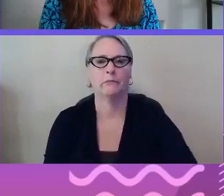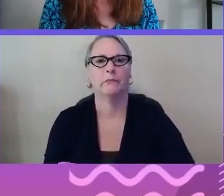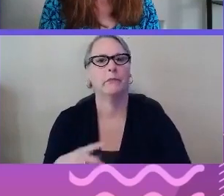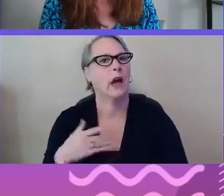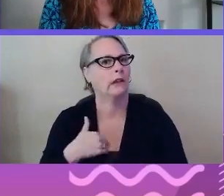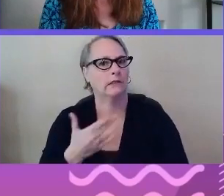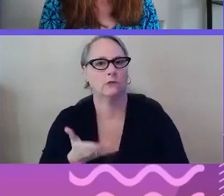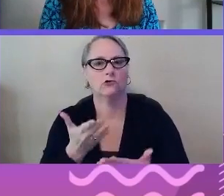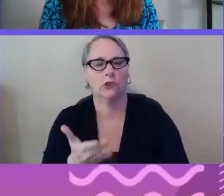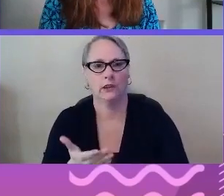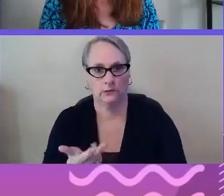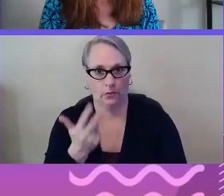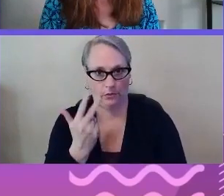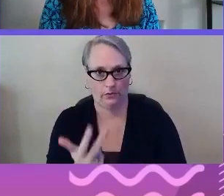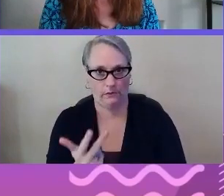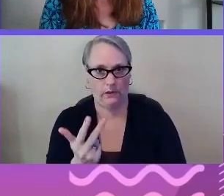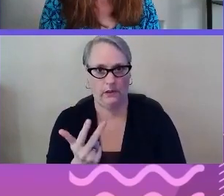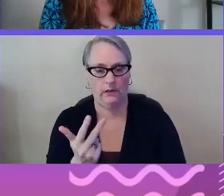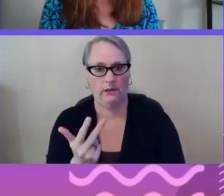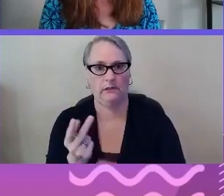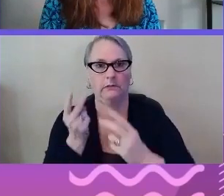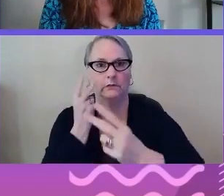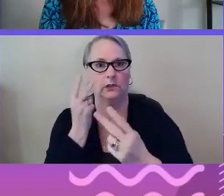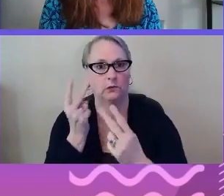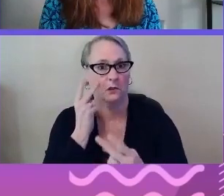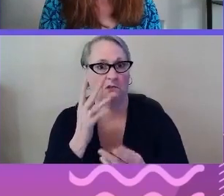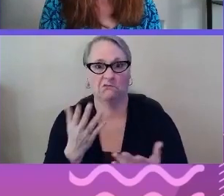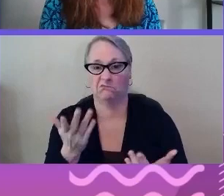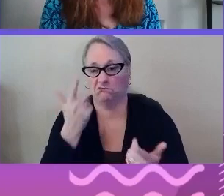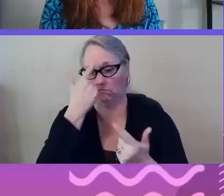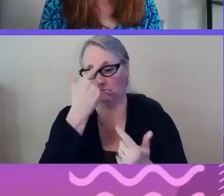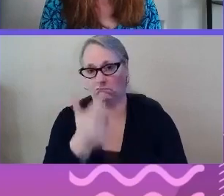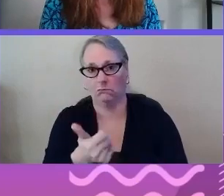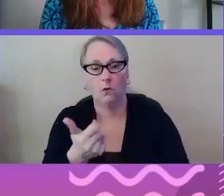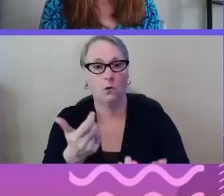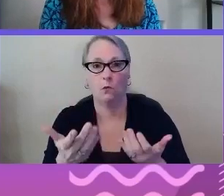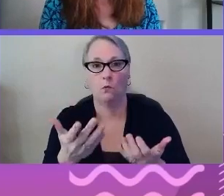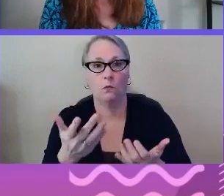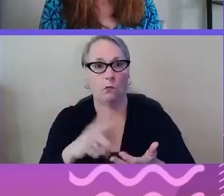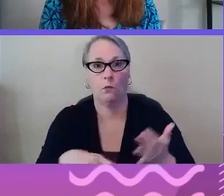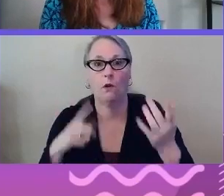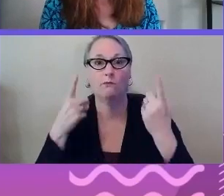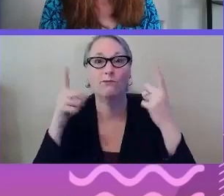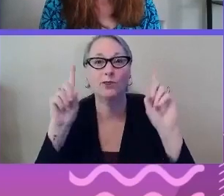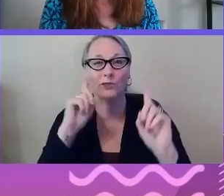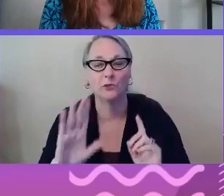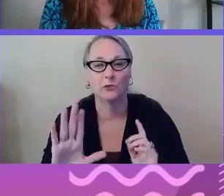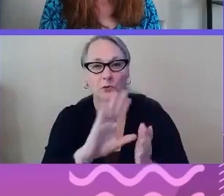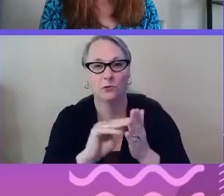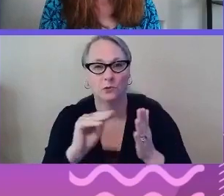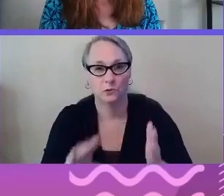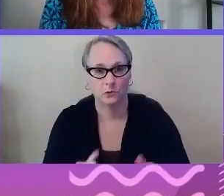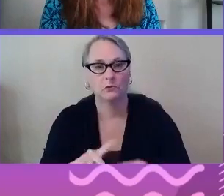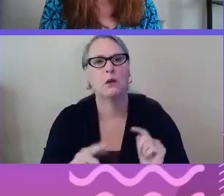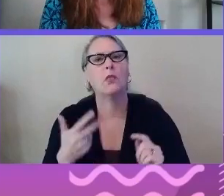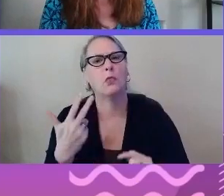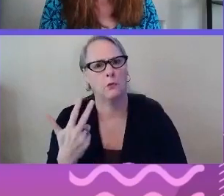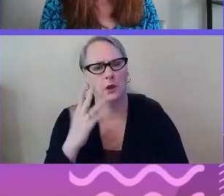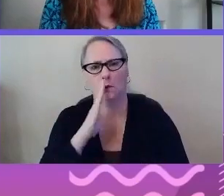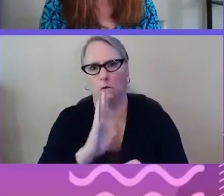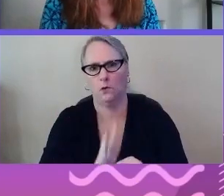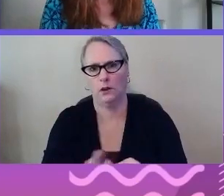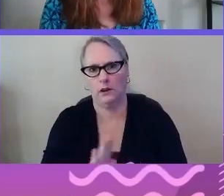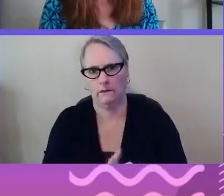visuals. You can, change that up, whatever works best for your students. But 3 is usually a good amount to have choices, but not too many to be